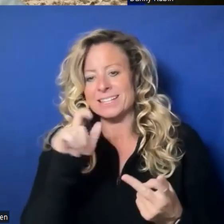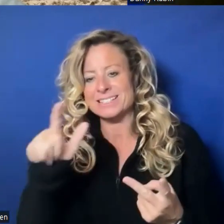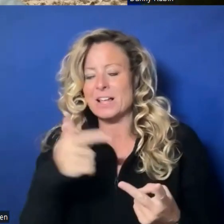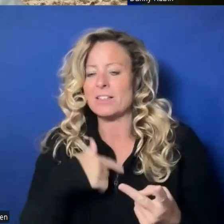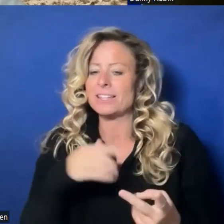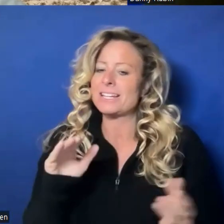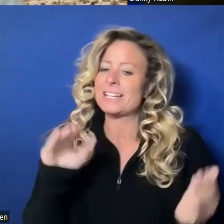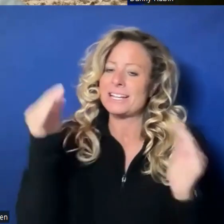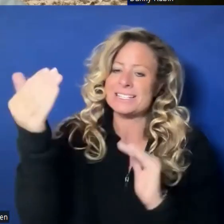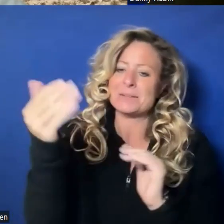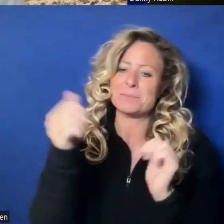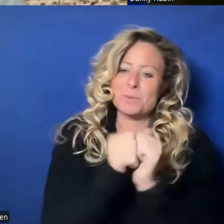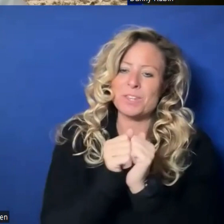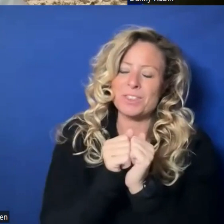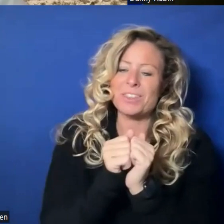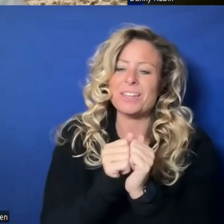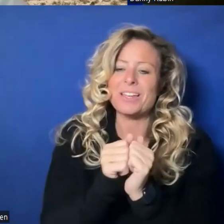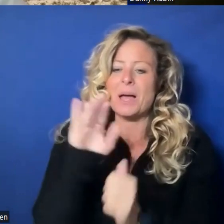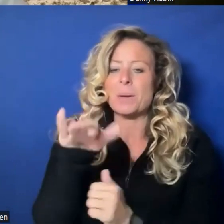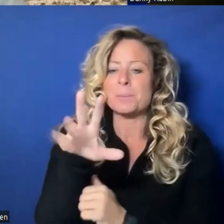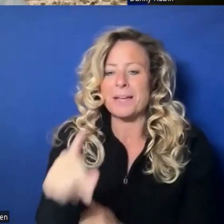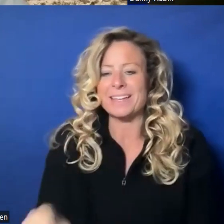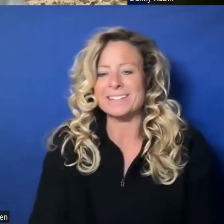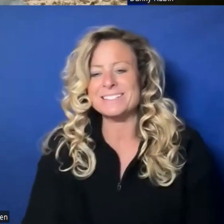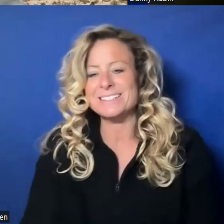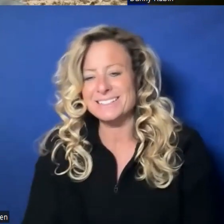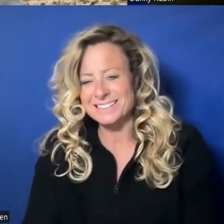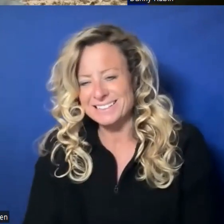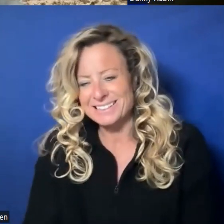band. It's like Yeah, a but this is the sad hipster truth.